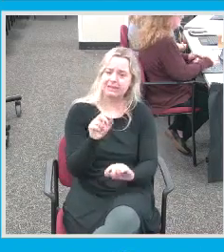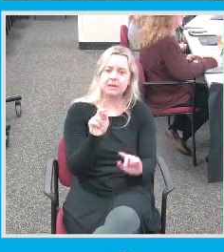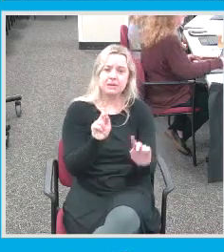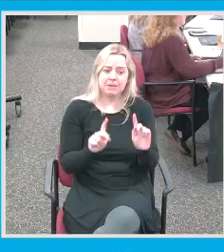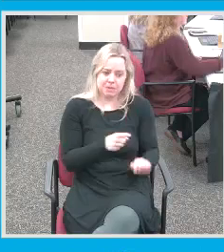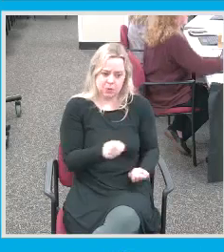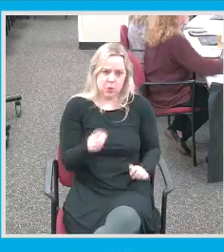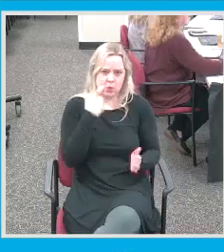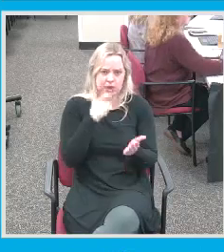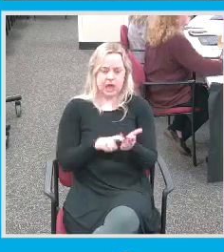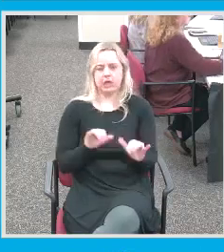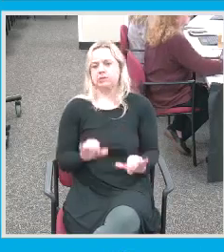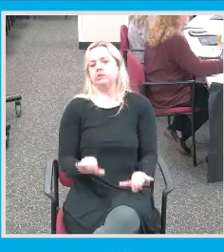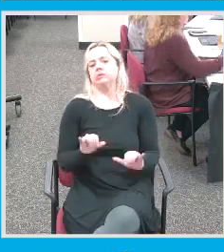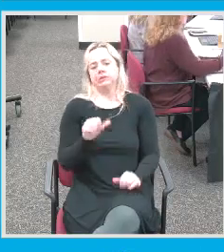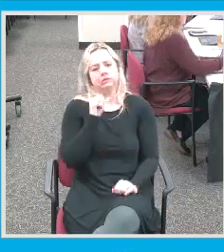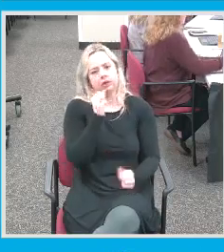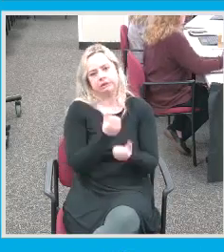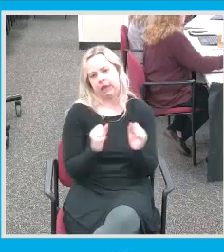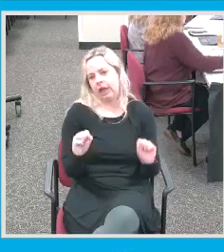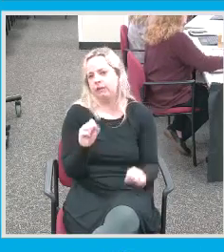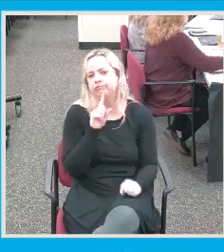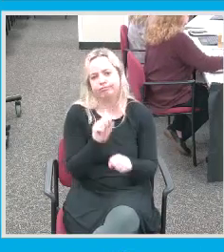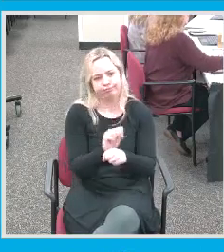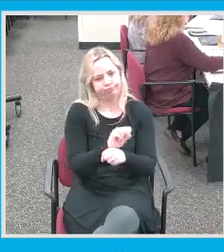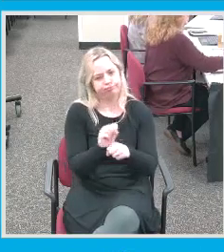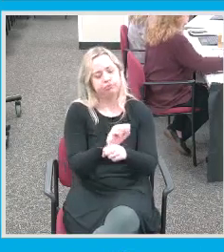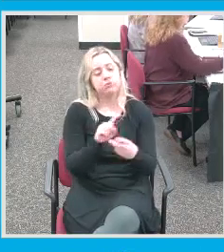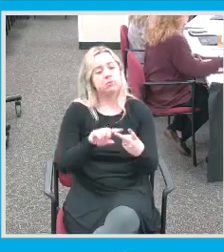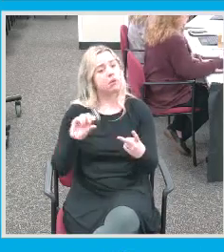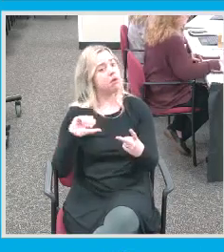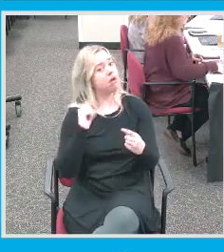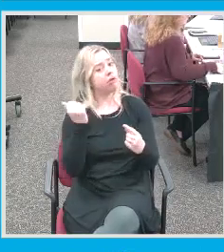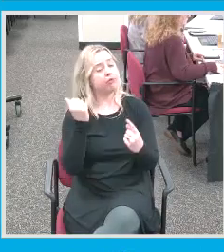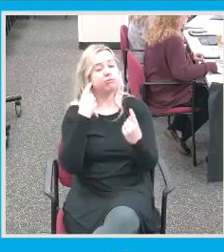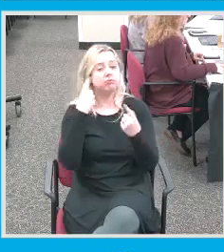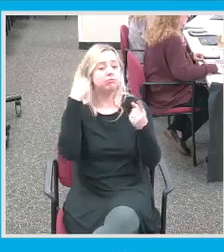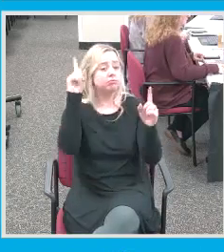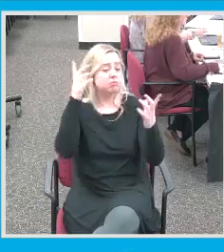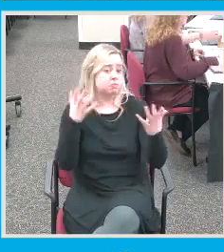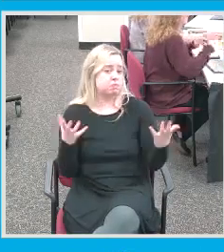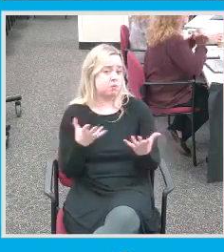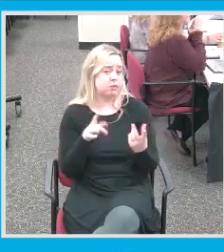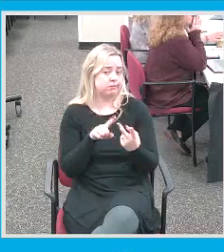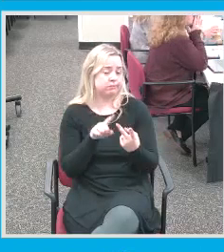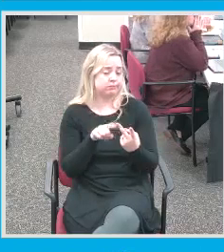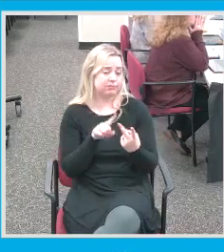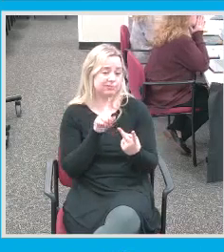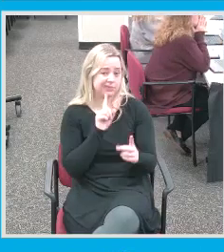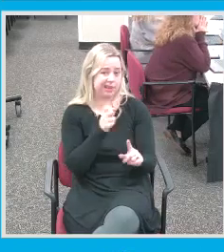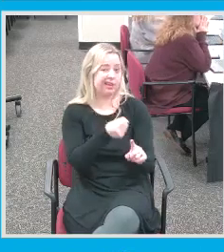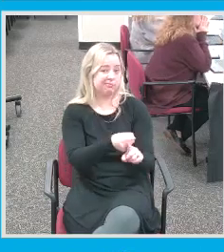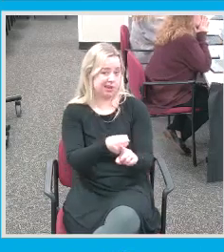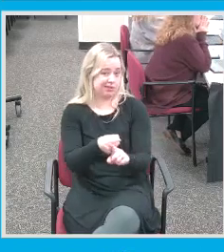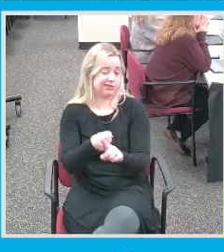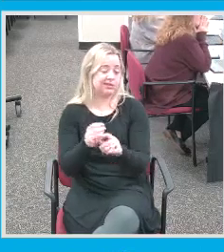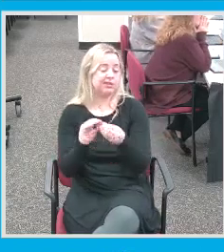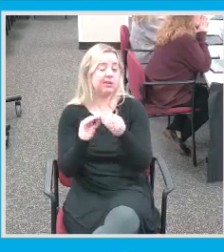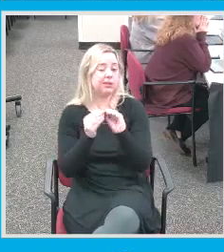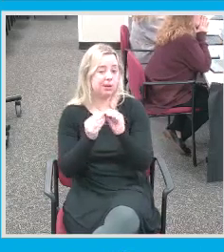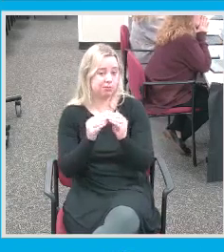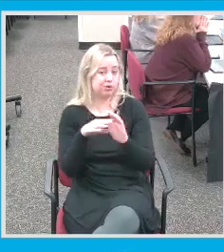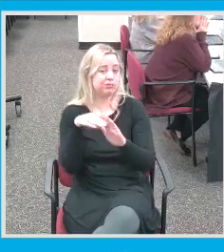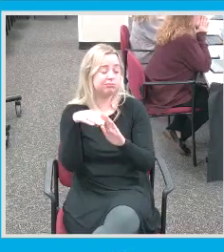And so one of the other key accomplishments that I feel has really impacted these numbers trending